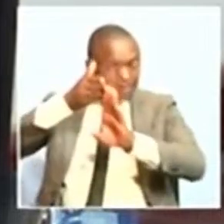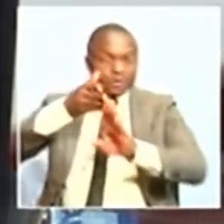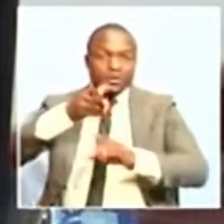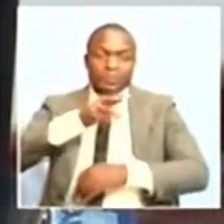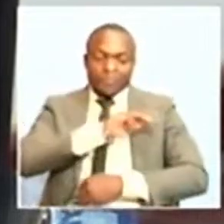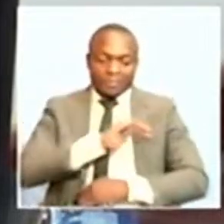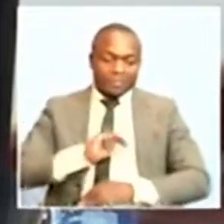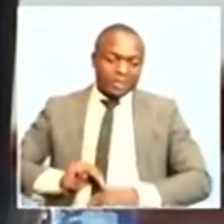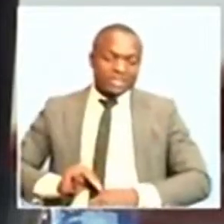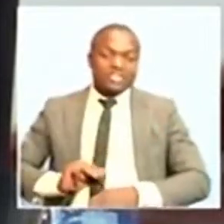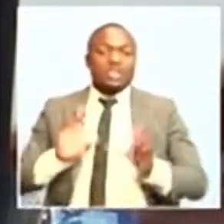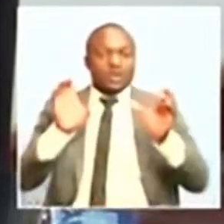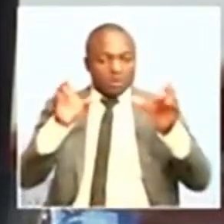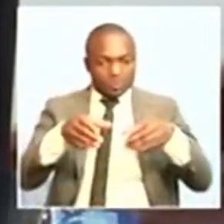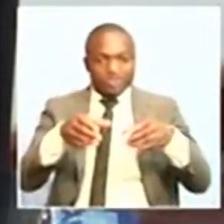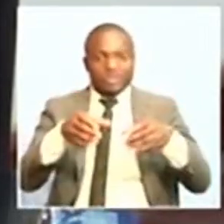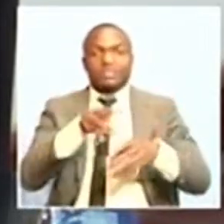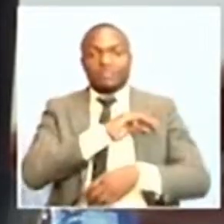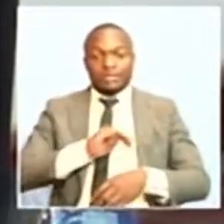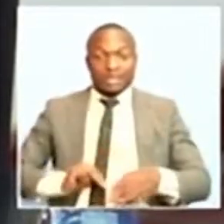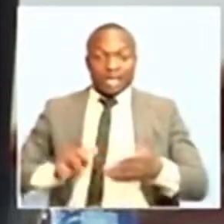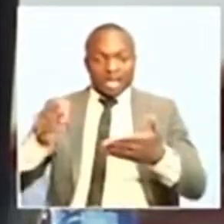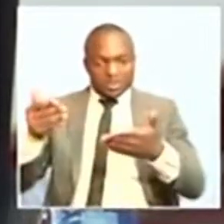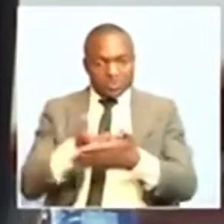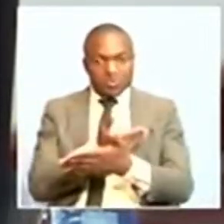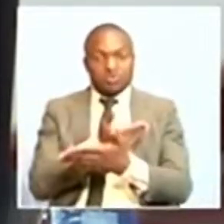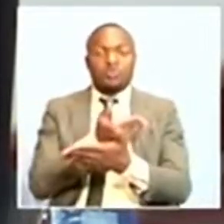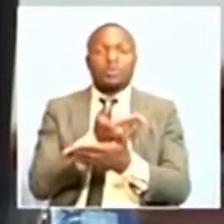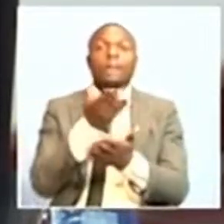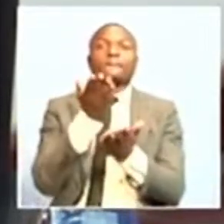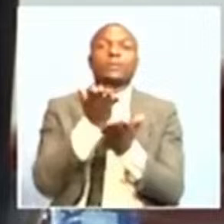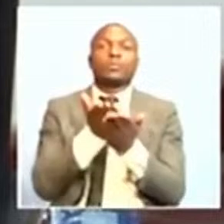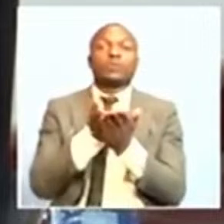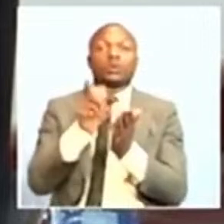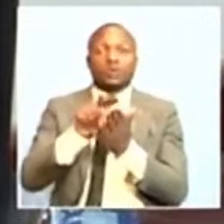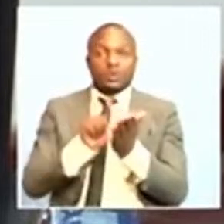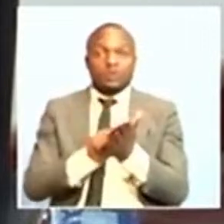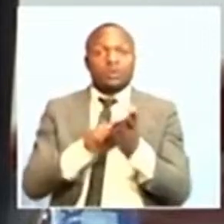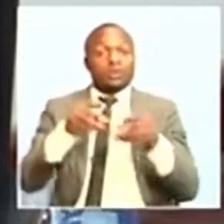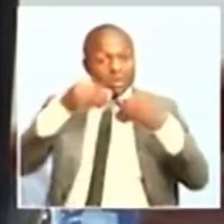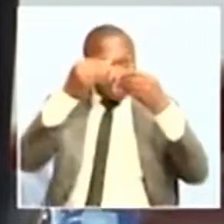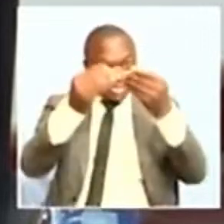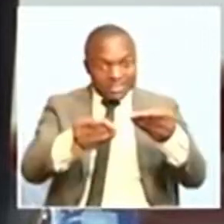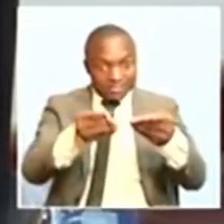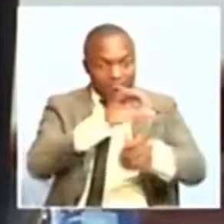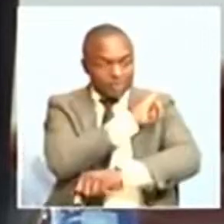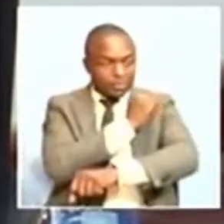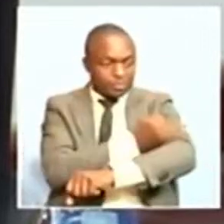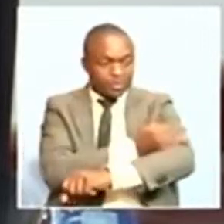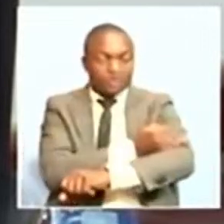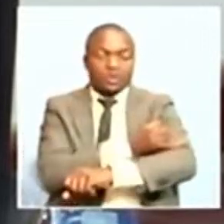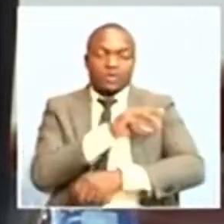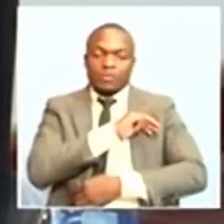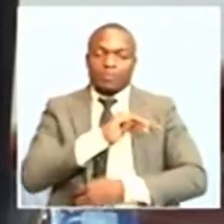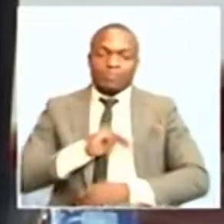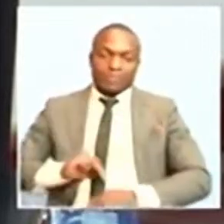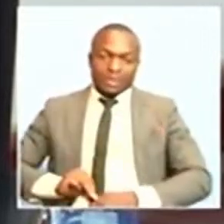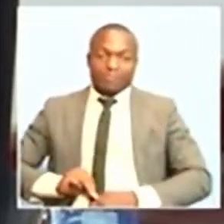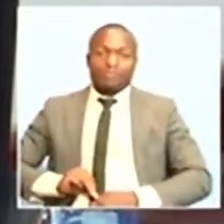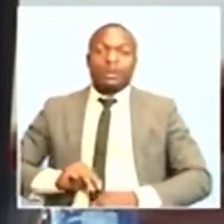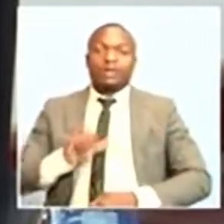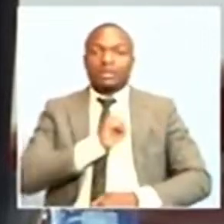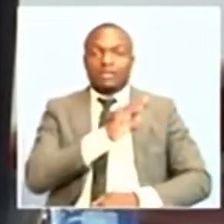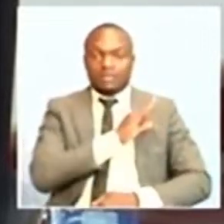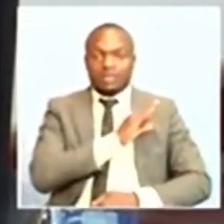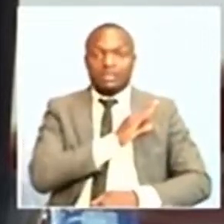committee members. The new provision extends this immunity to members of staff and broadens the scope of those